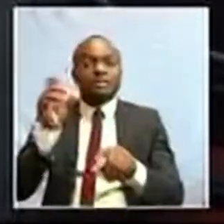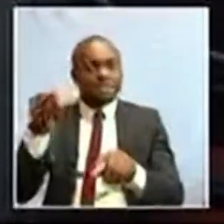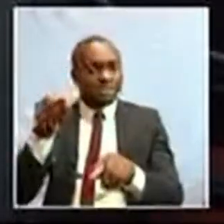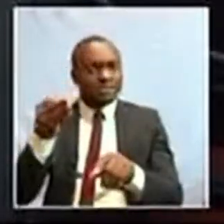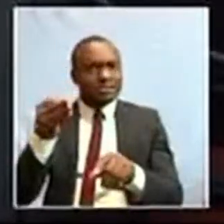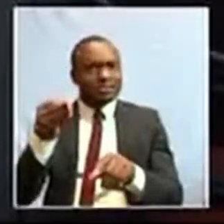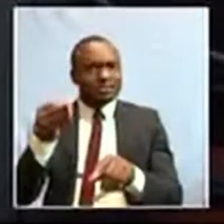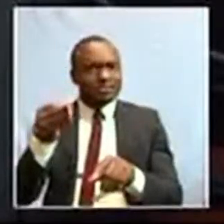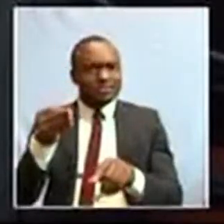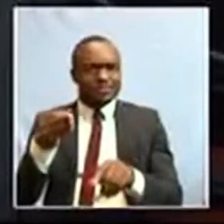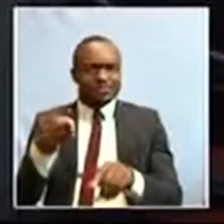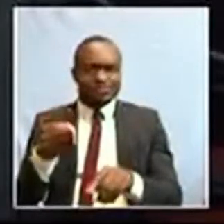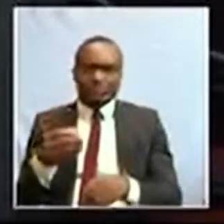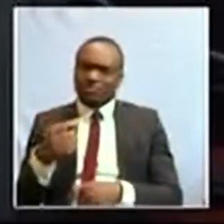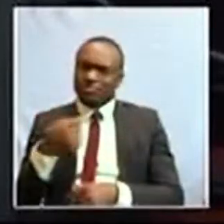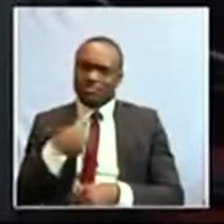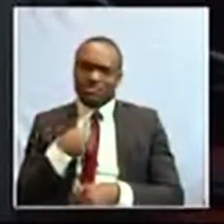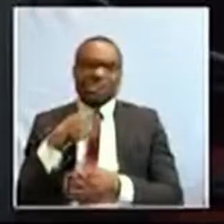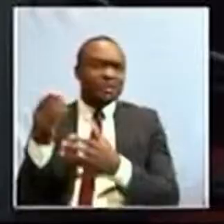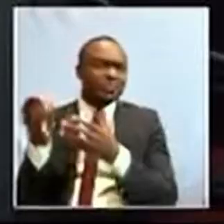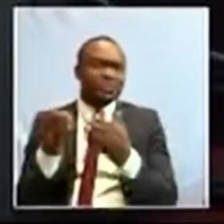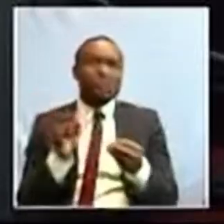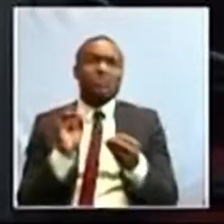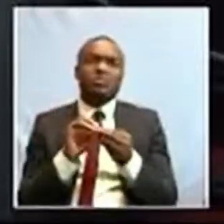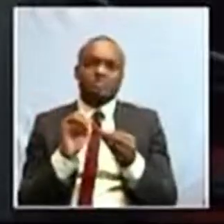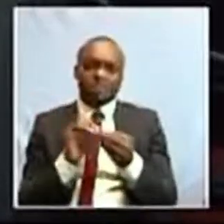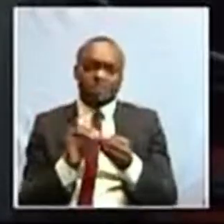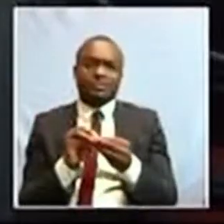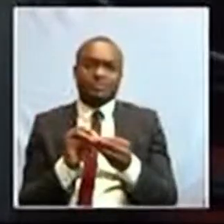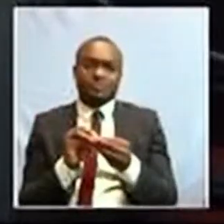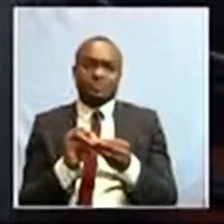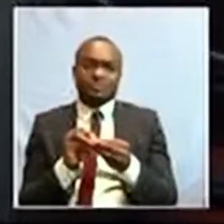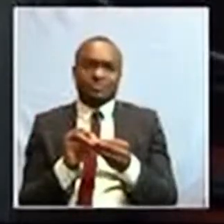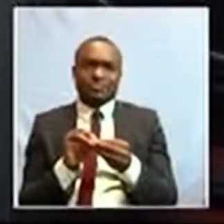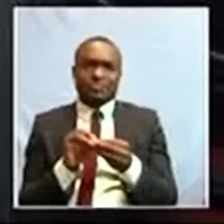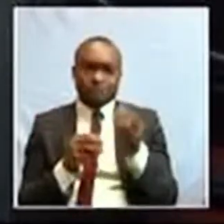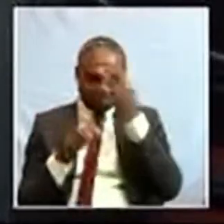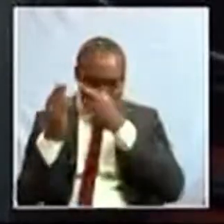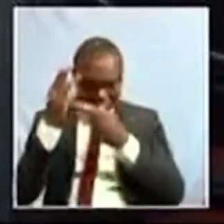Masaiti? So, Chair, for me it brings a lot to be desired.